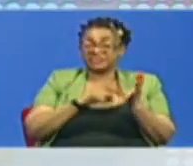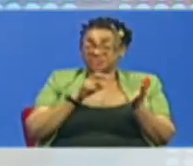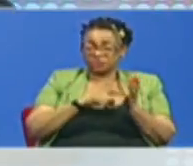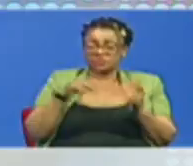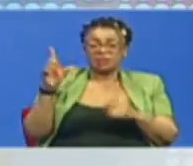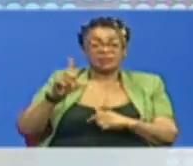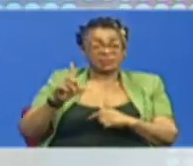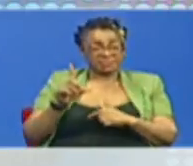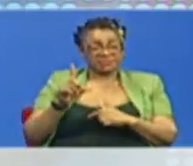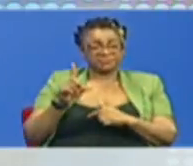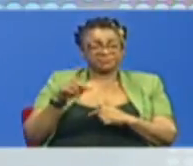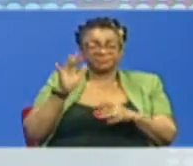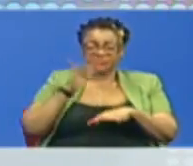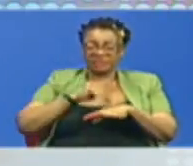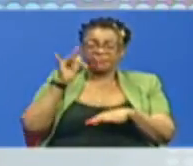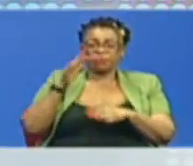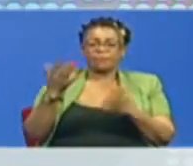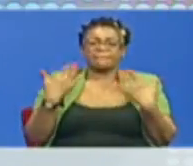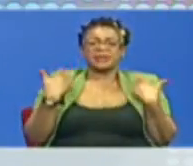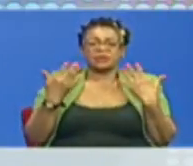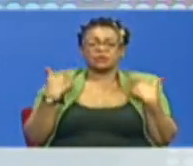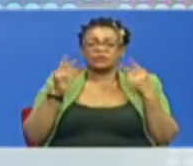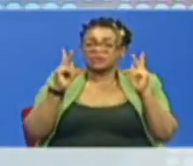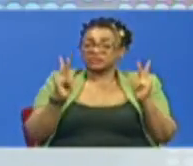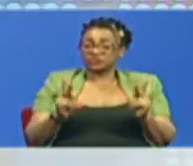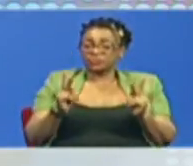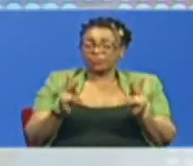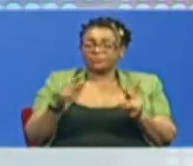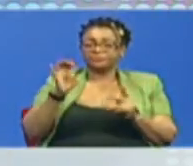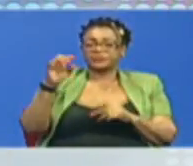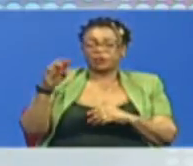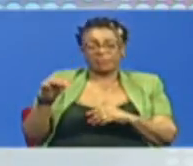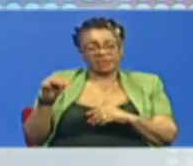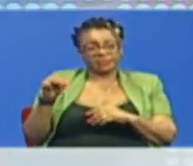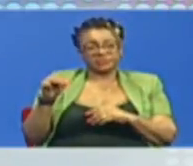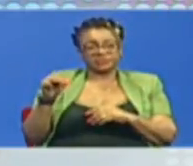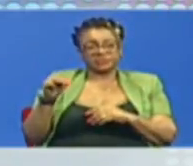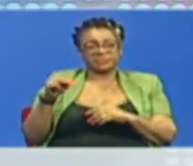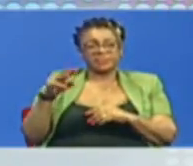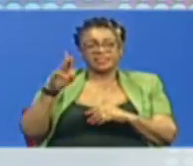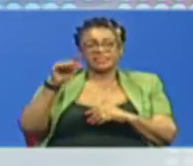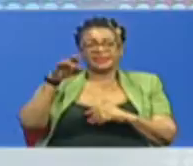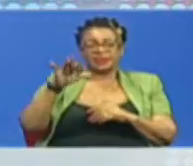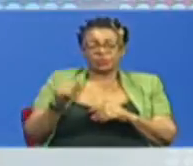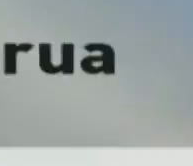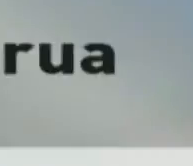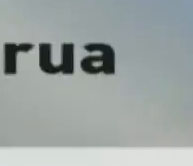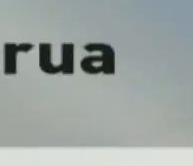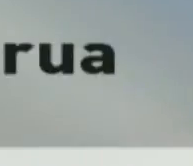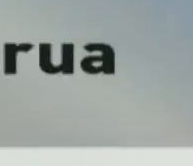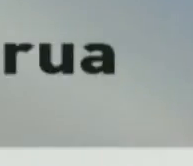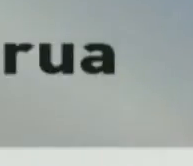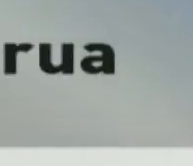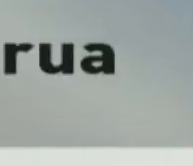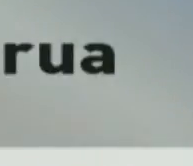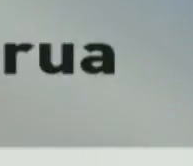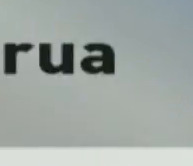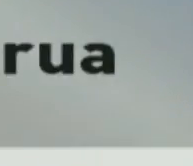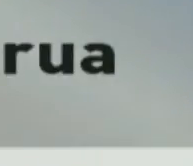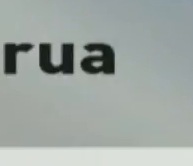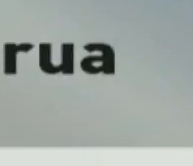Laikipia, Embu, Meru, Kisumu, Elgeyo Marakwet, Nyandarua, Nyeri, Lamu, Murang'a,